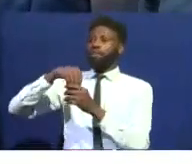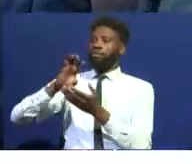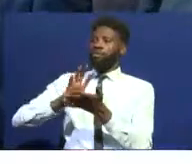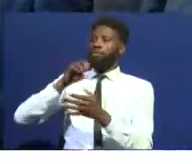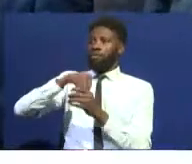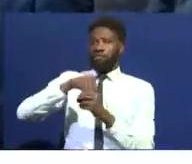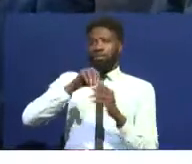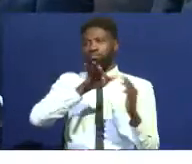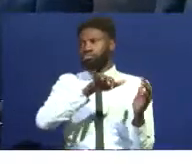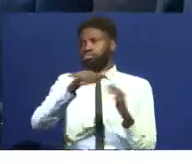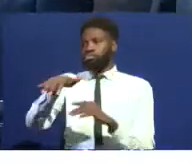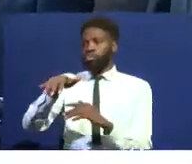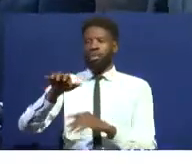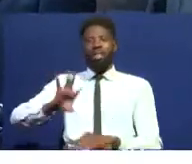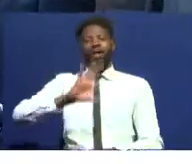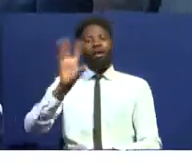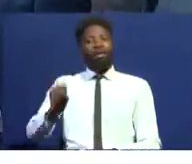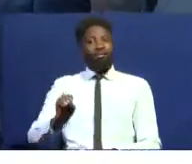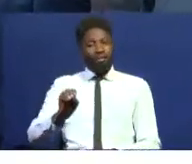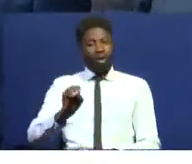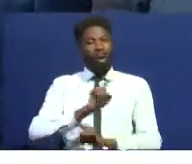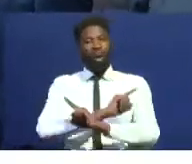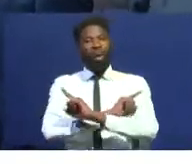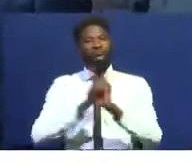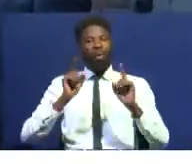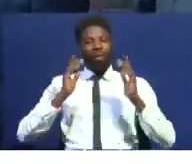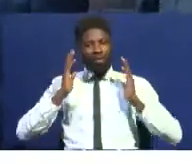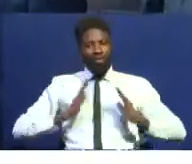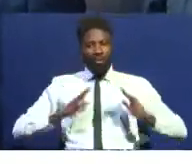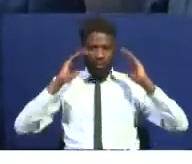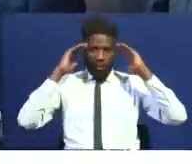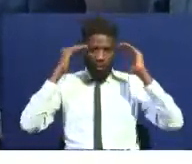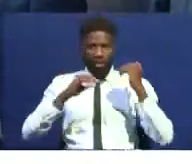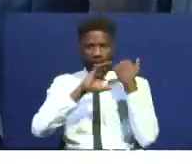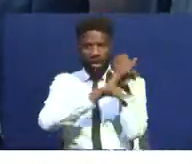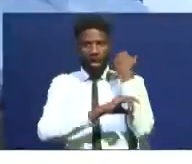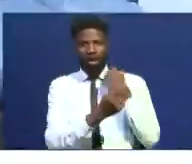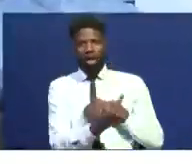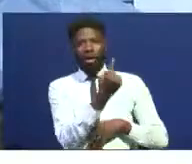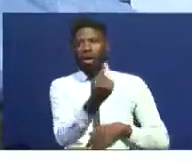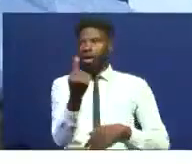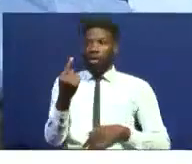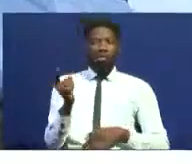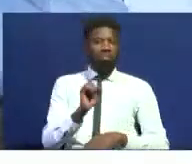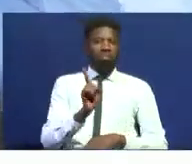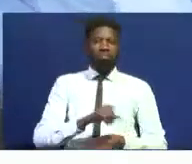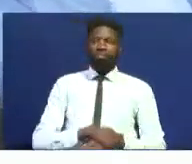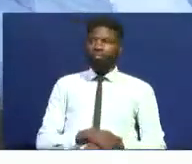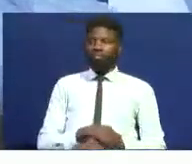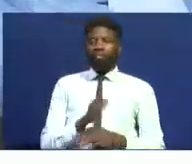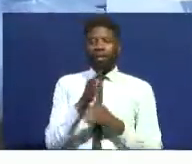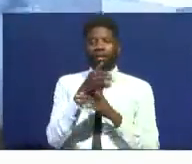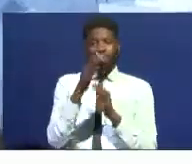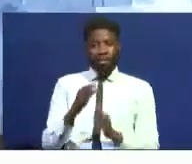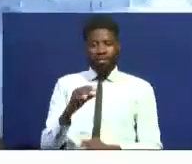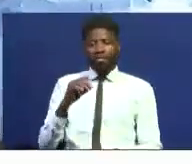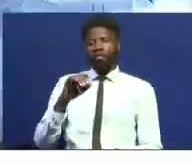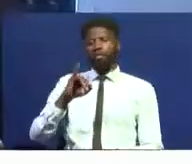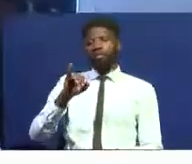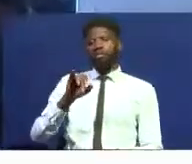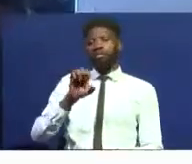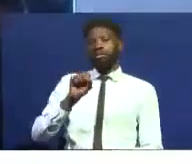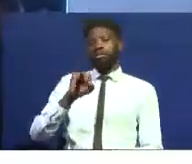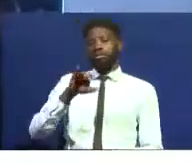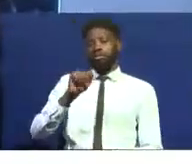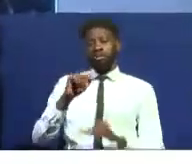Africa more attractive, because nobody's going to look at countries in isolation anymore. Ambassador Gakinya says Kenya is lobbying to